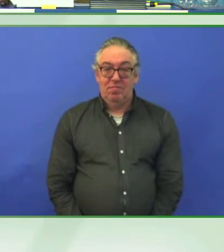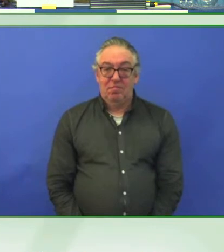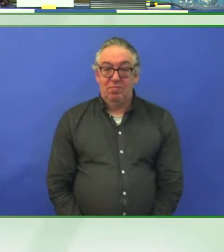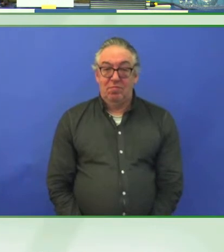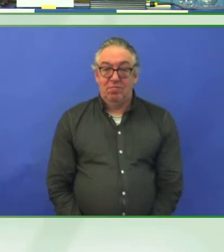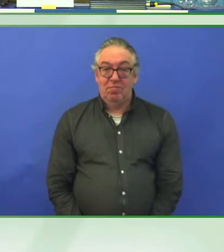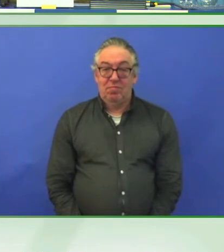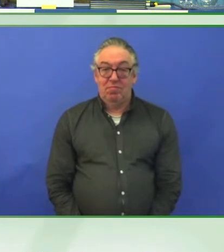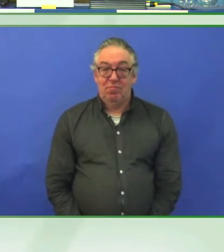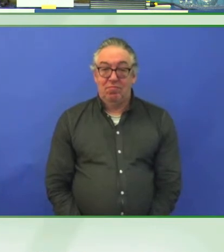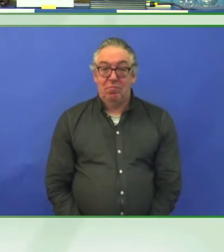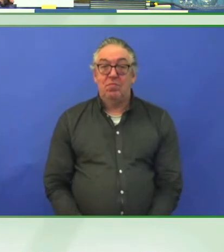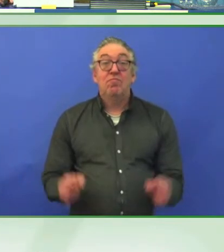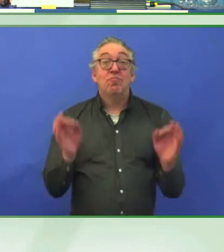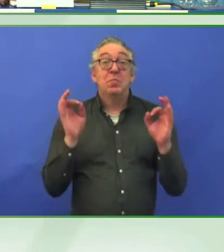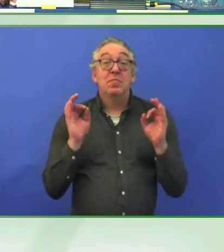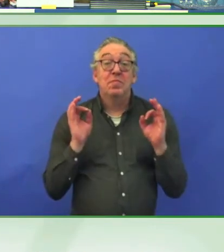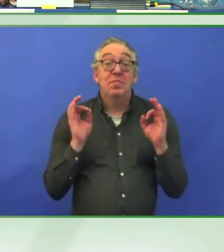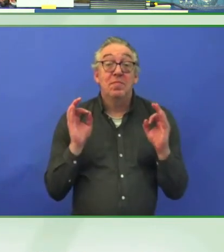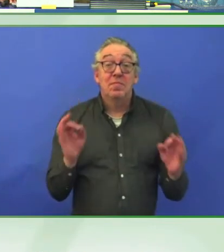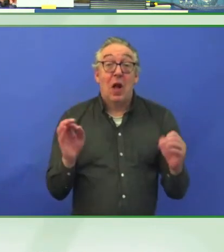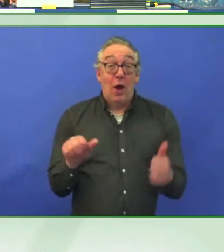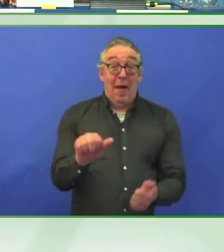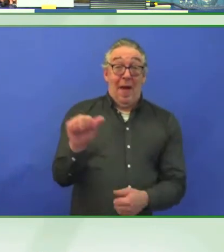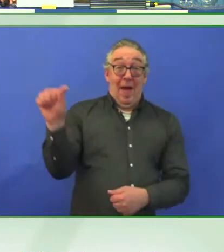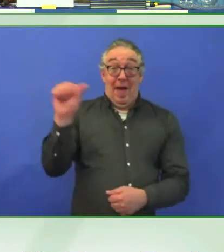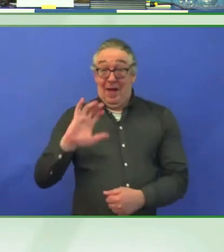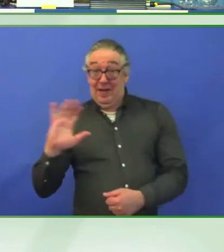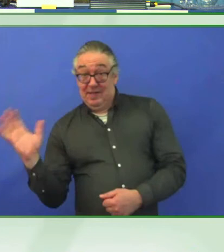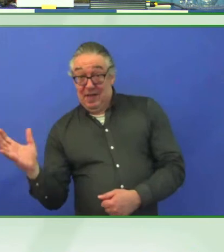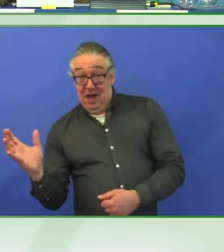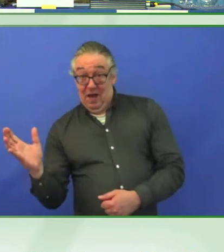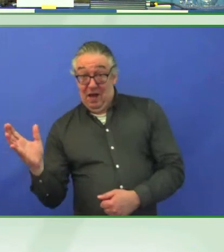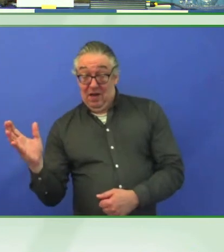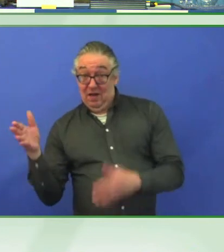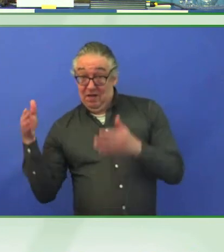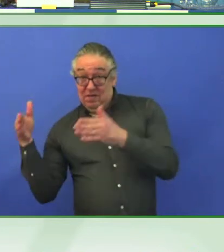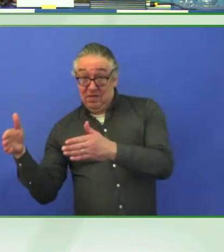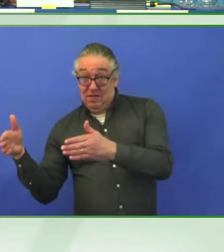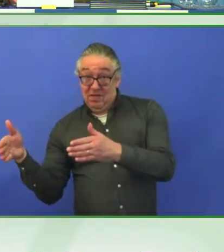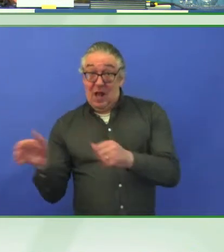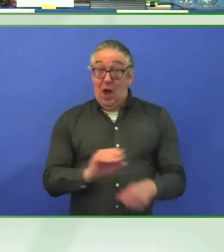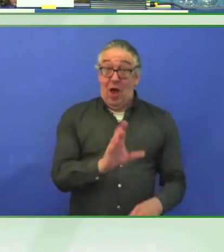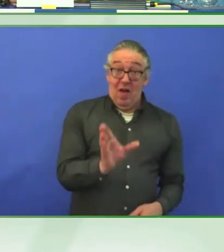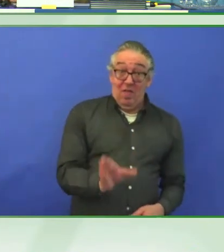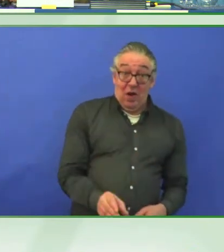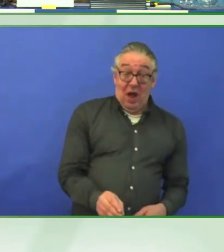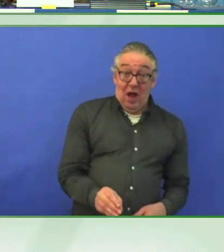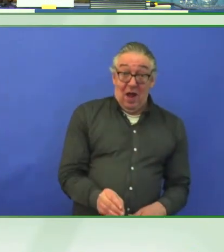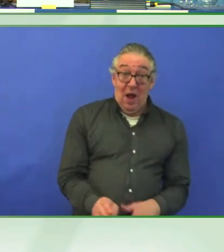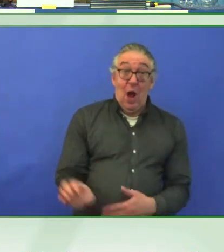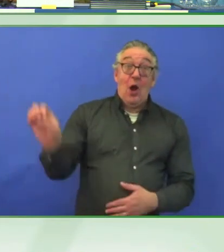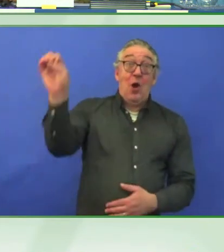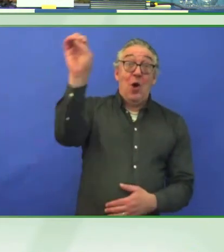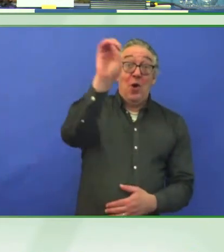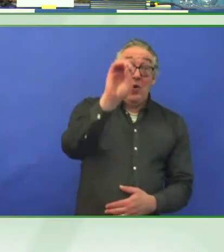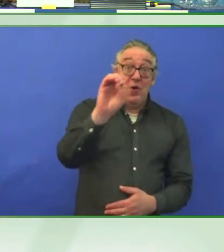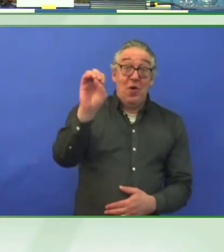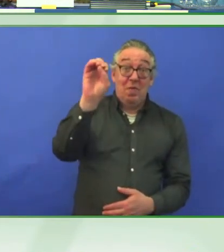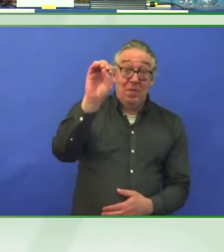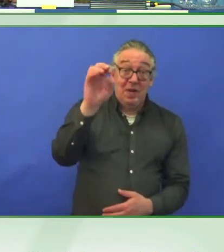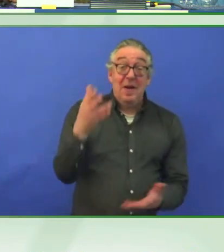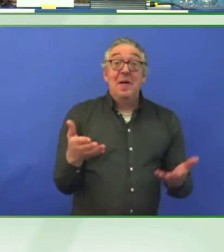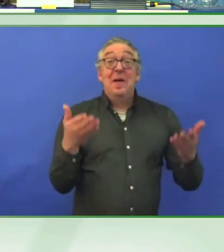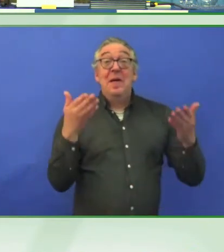after Asia, Africa, and Europe, we cross the Atlantic Ocean and come to Frances West. Frances is an internationally recognized